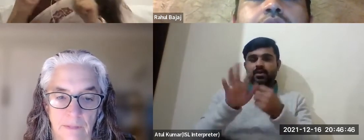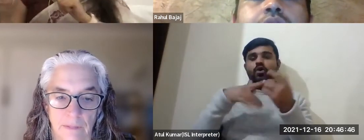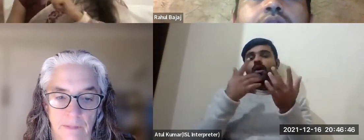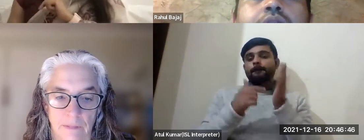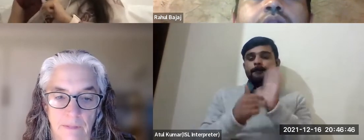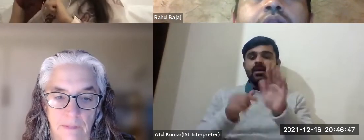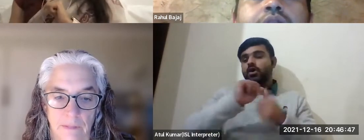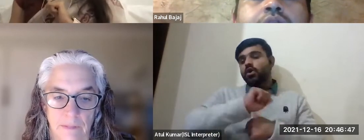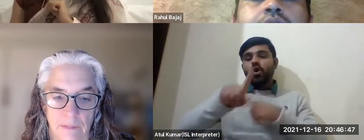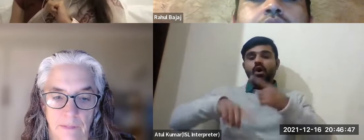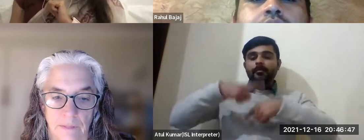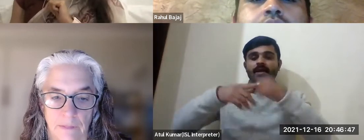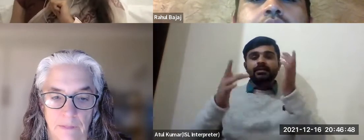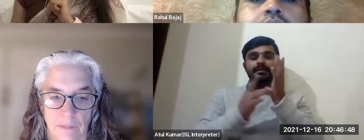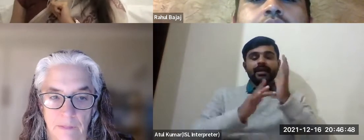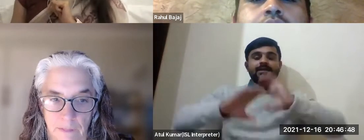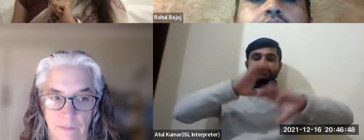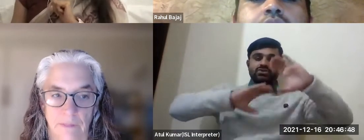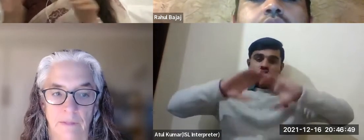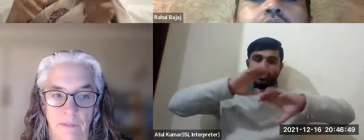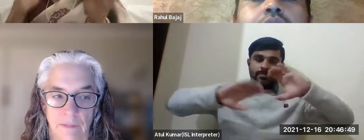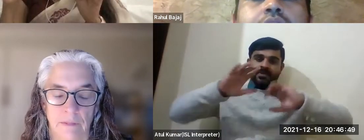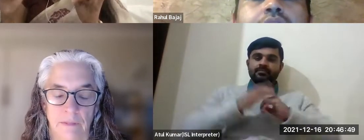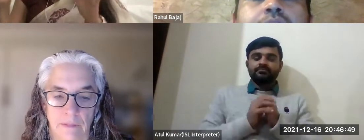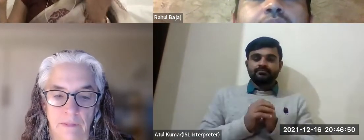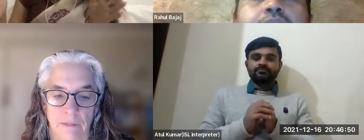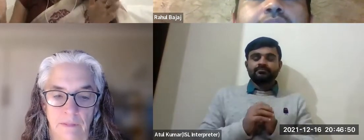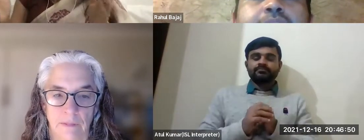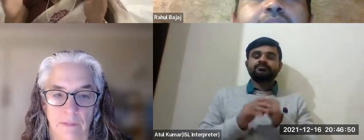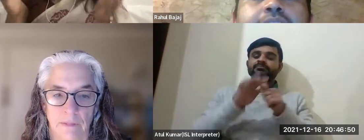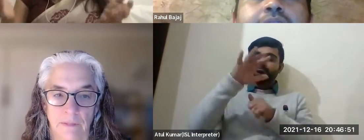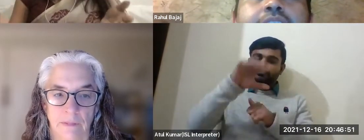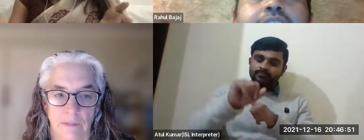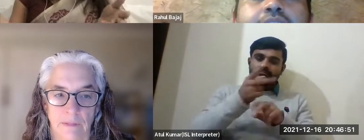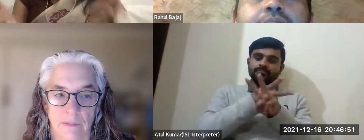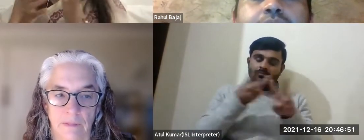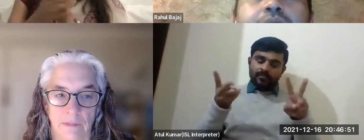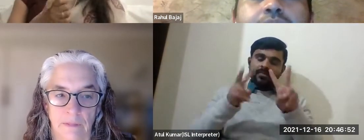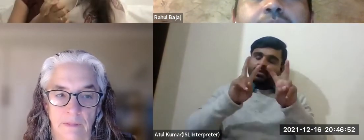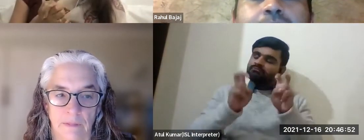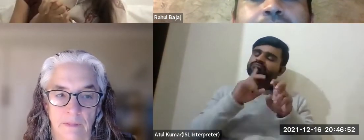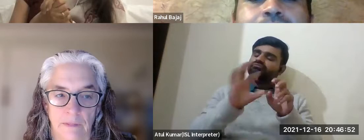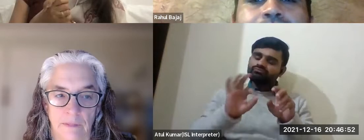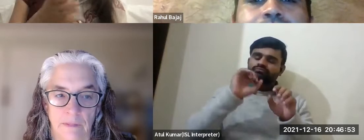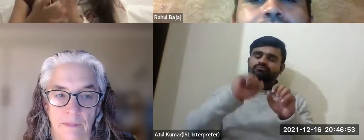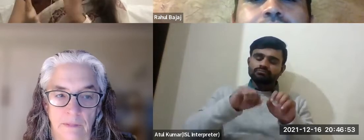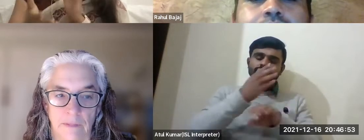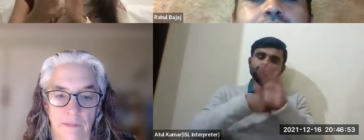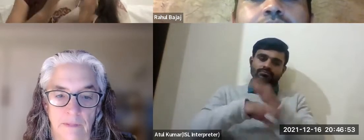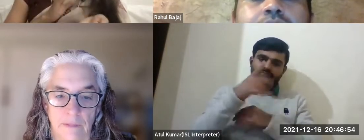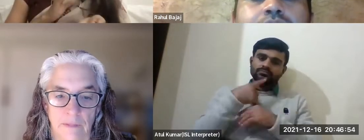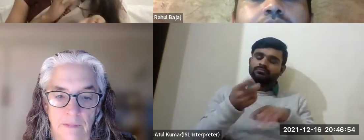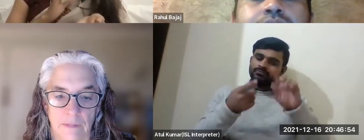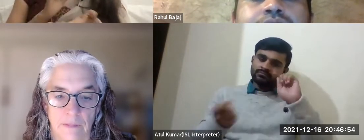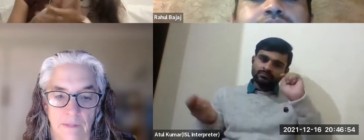in everyday tech conferences, right? Not in our just disability specific ones. Yeah. Right. So I think we need to